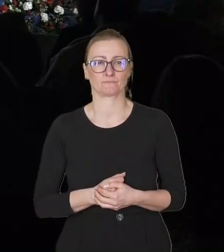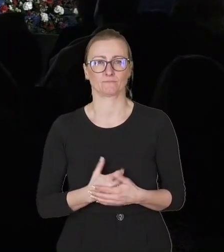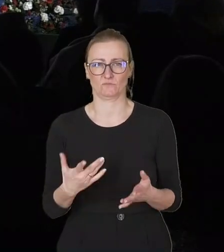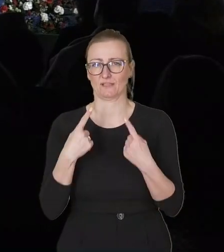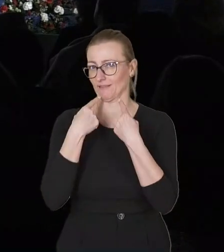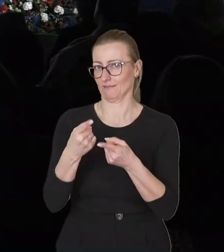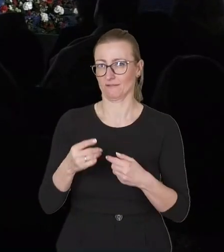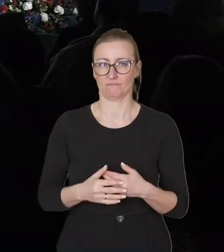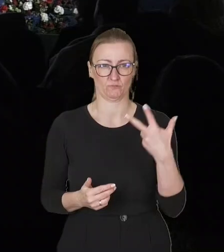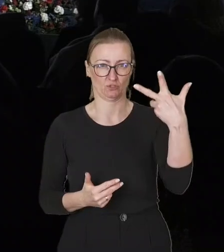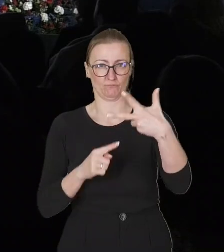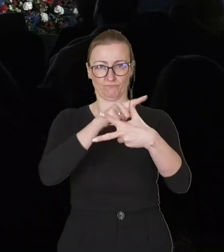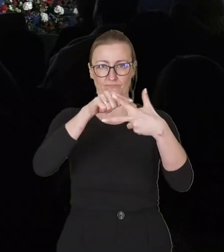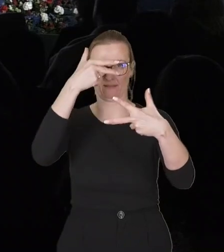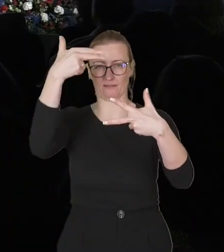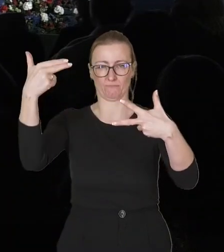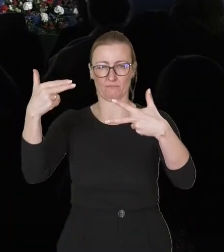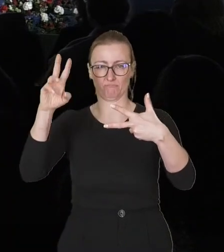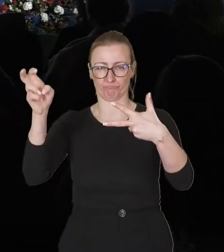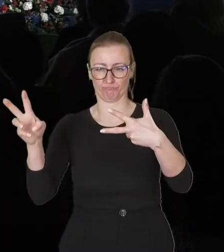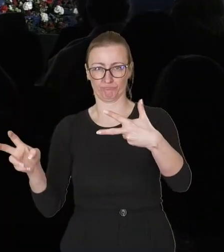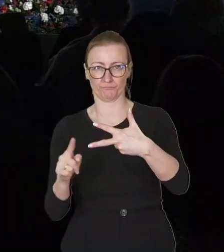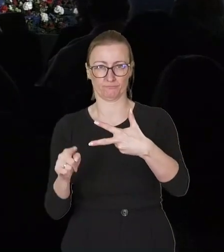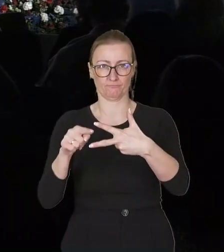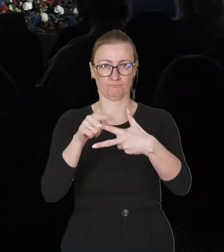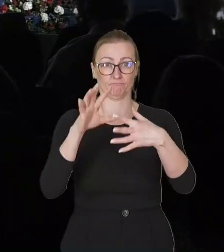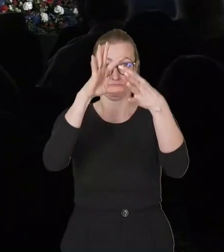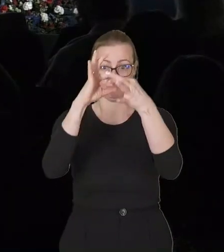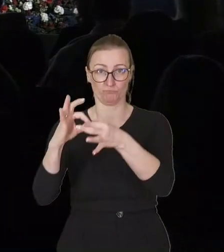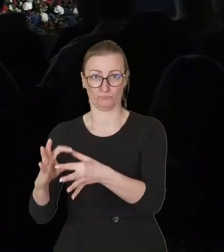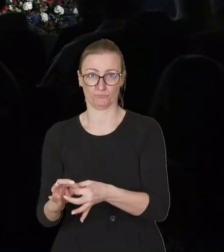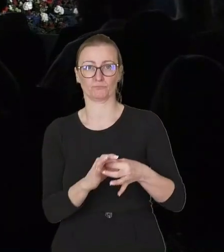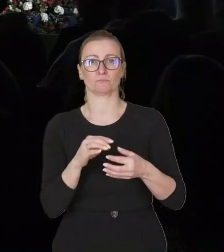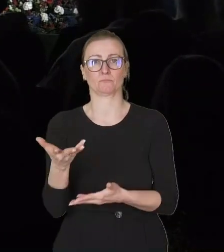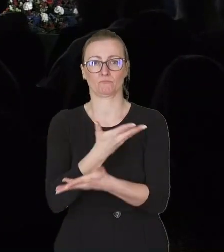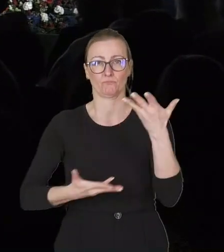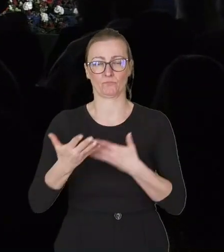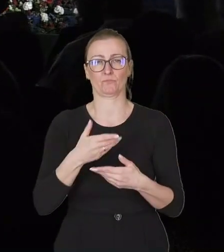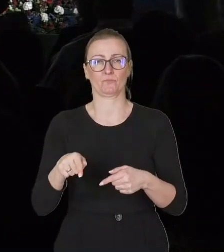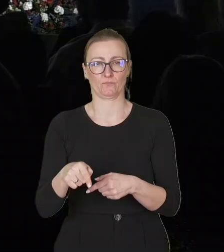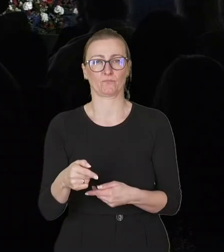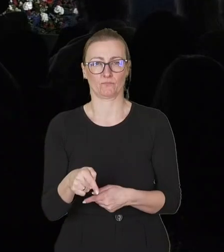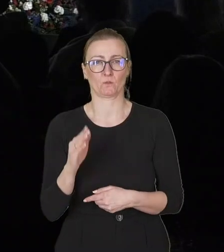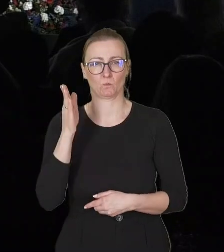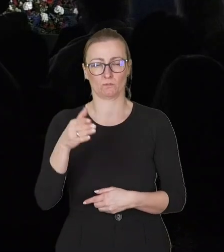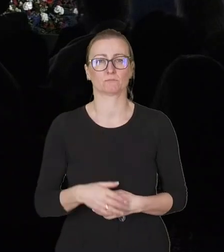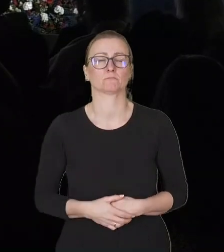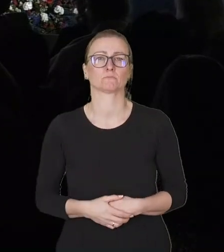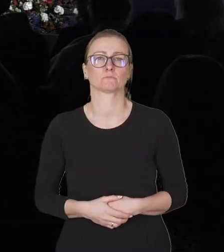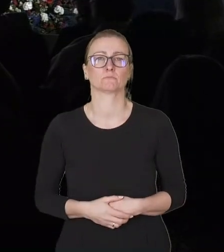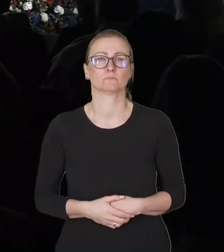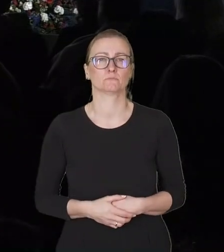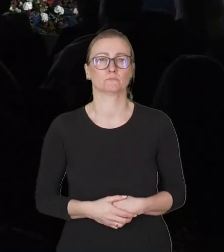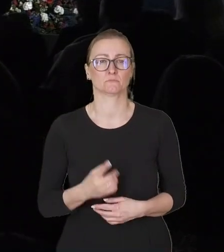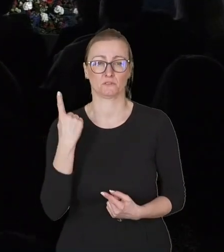three topics. So there are three major questions I want to pose to you. For each question, I expect a short information from each of you.